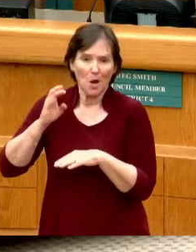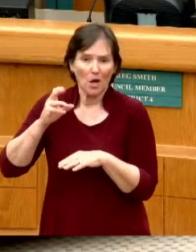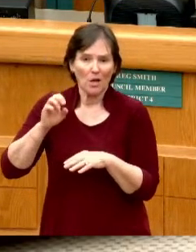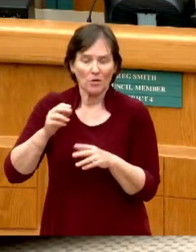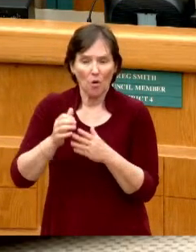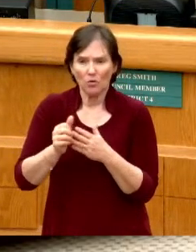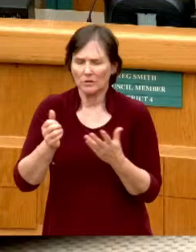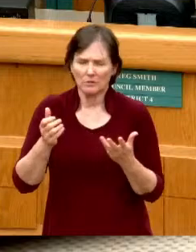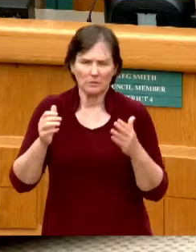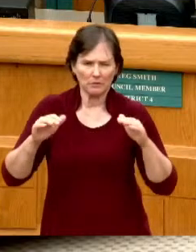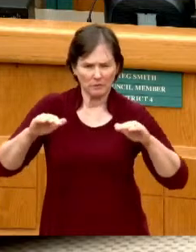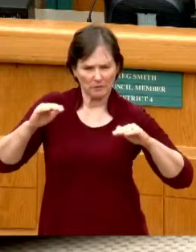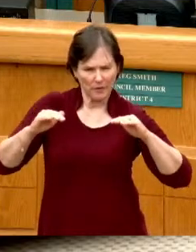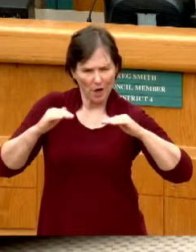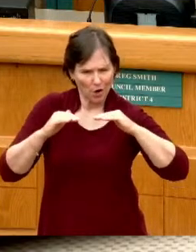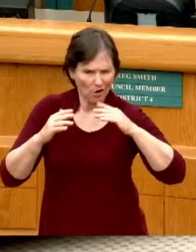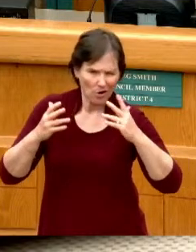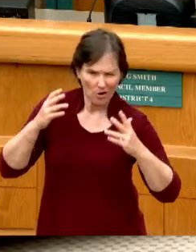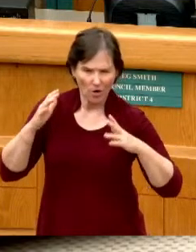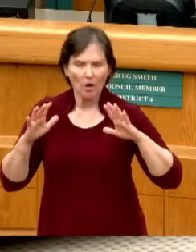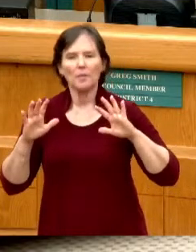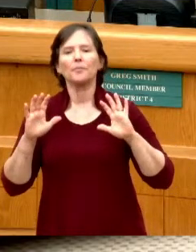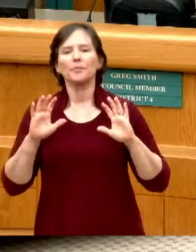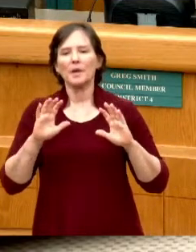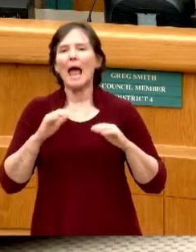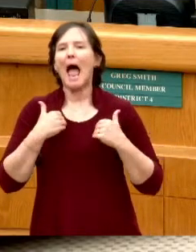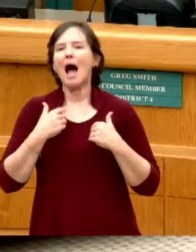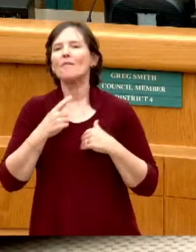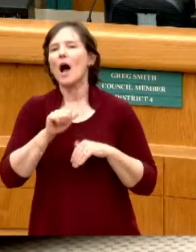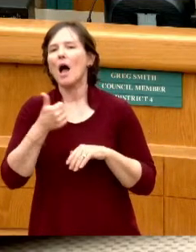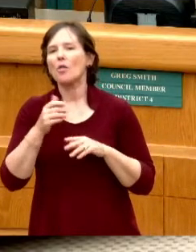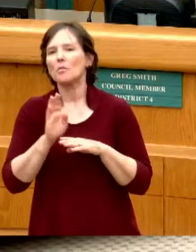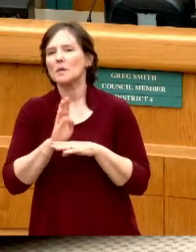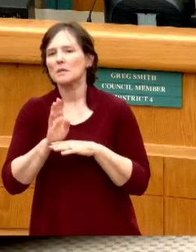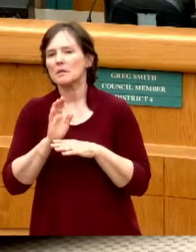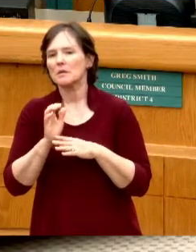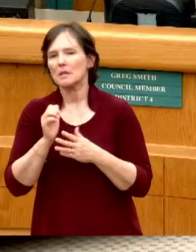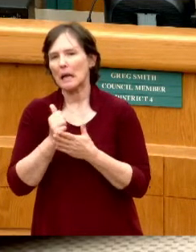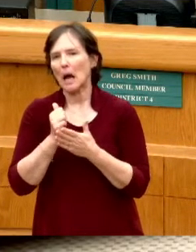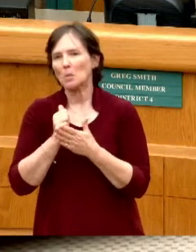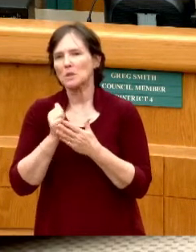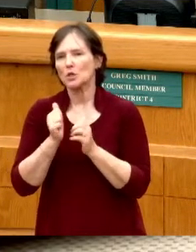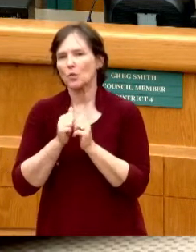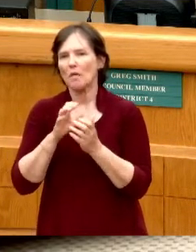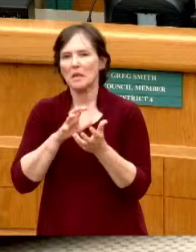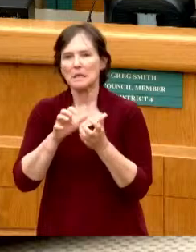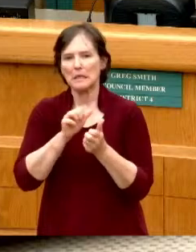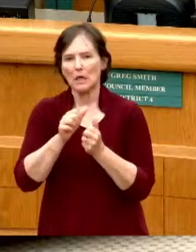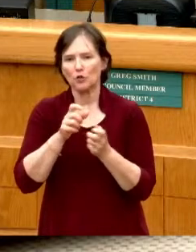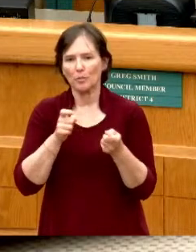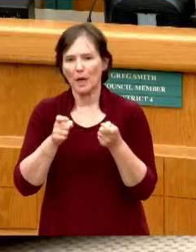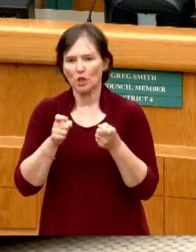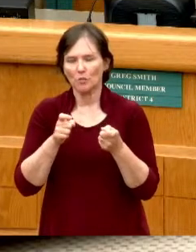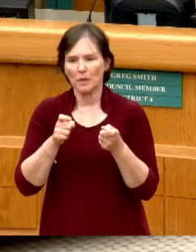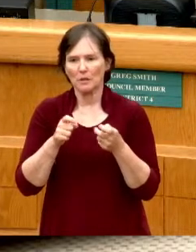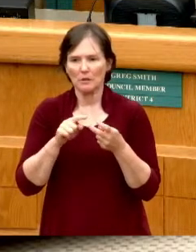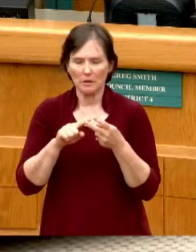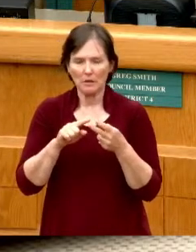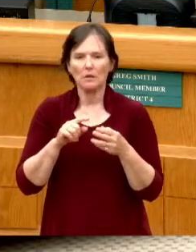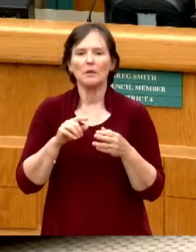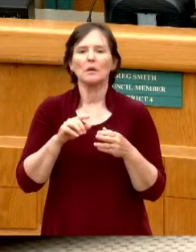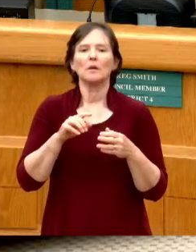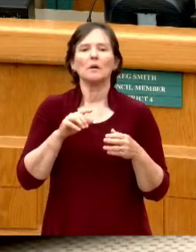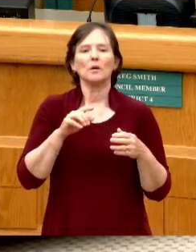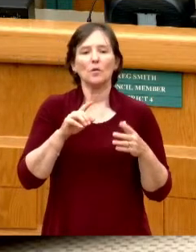another company that's helping us in disaster management, made that possible. So we turned $830,000 into $5.2